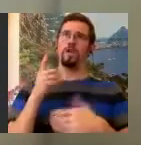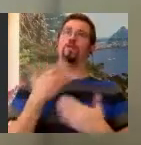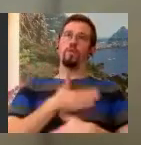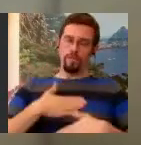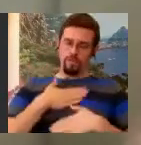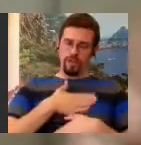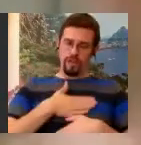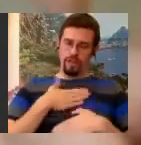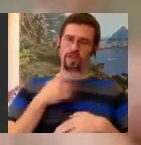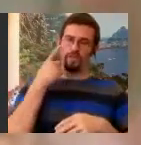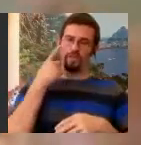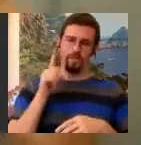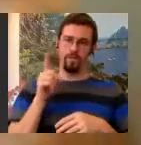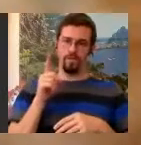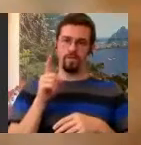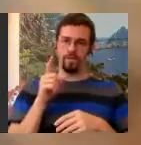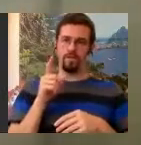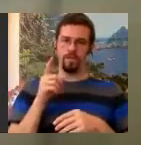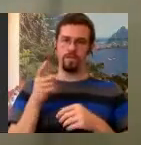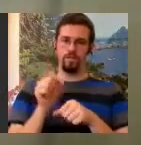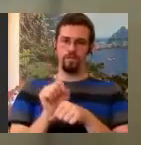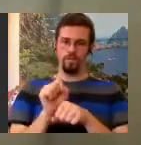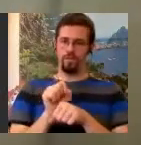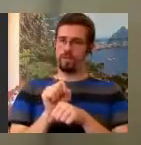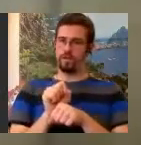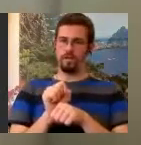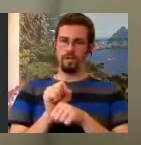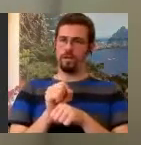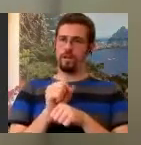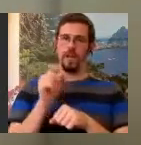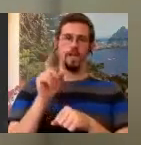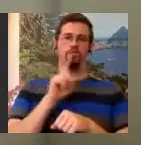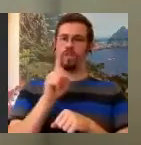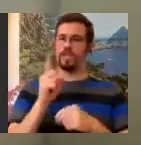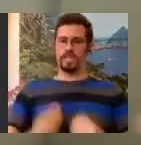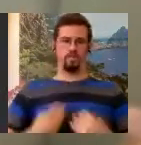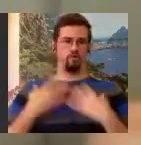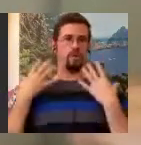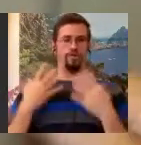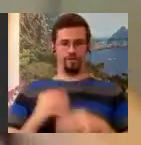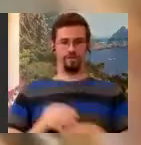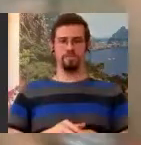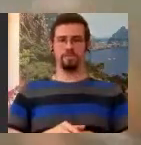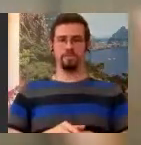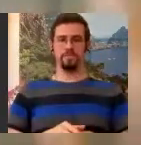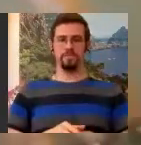we took it as an inspiration to go forward. Okay?